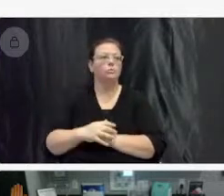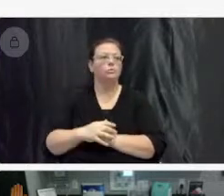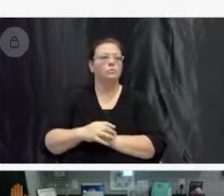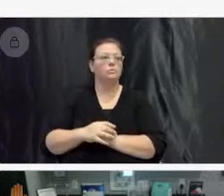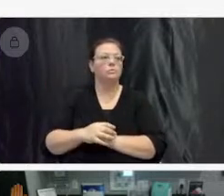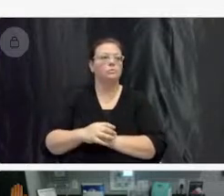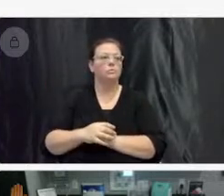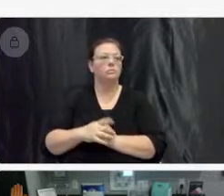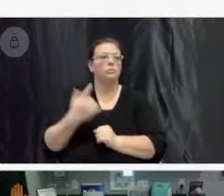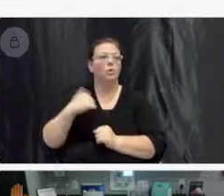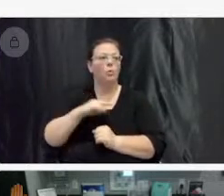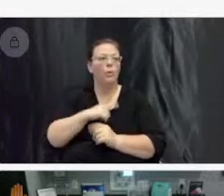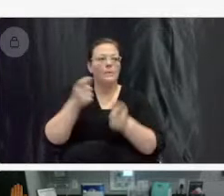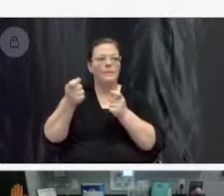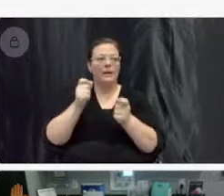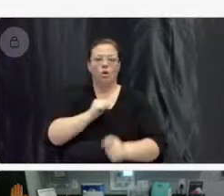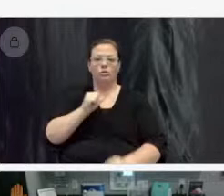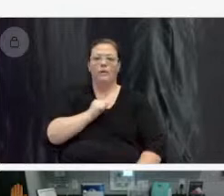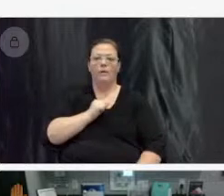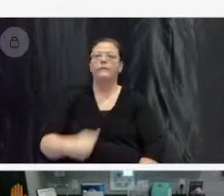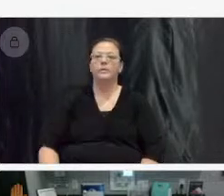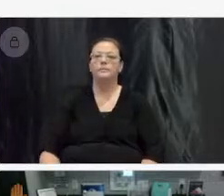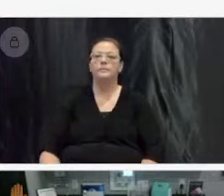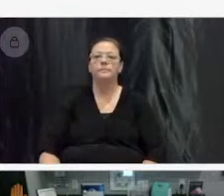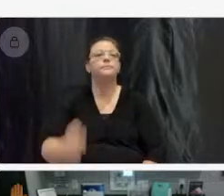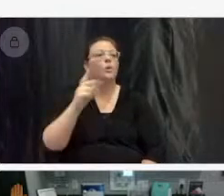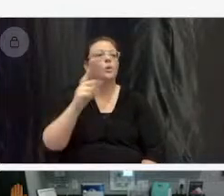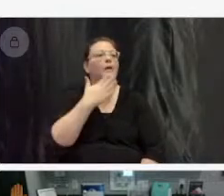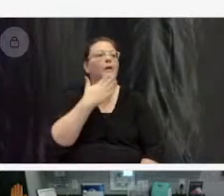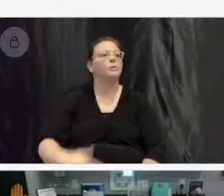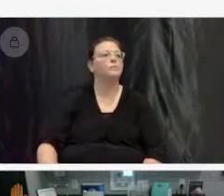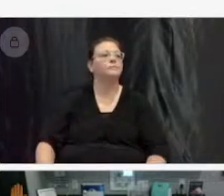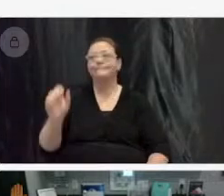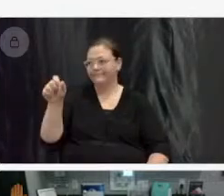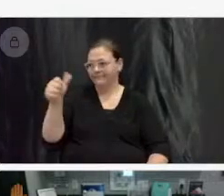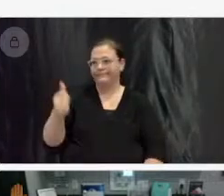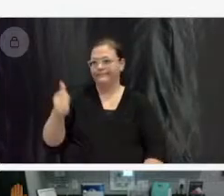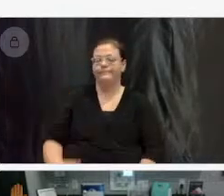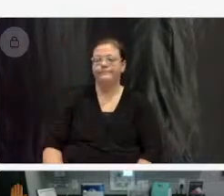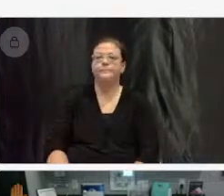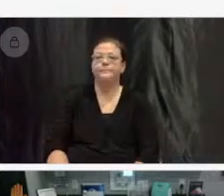So we manage it ourselves. Okay, thank you. Yes, sir.